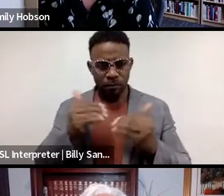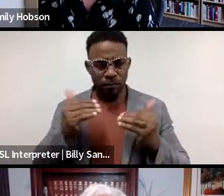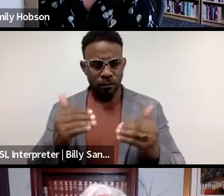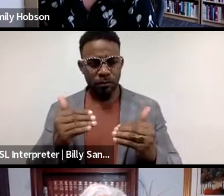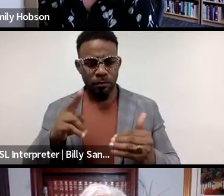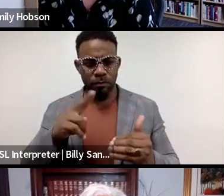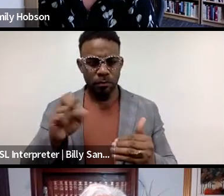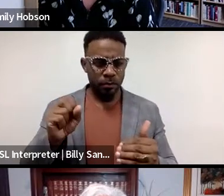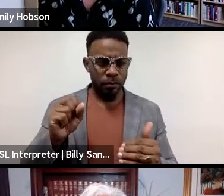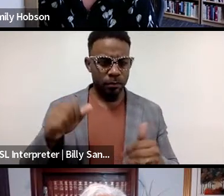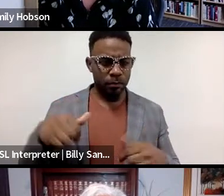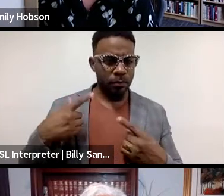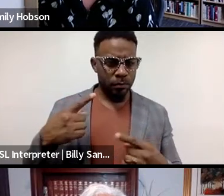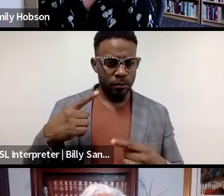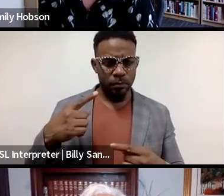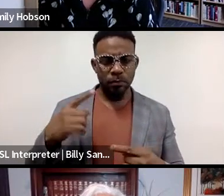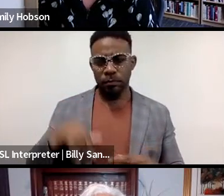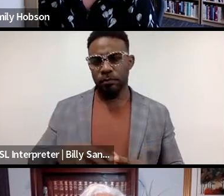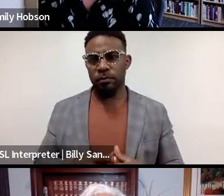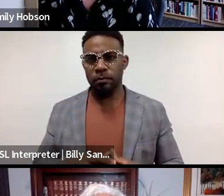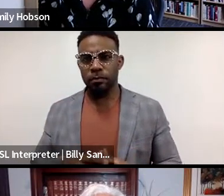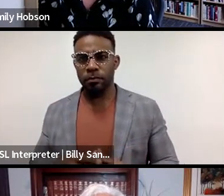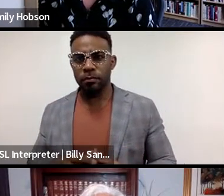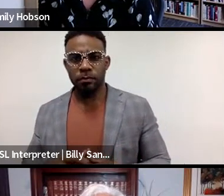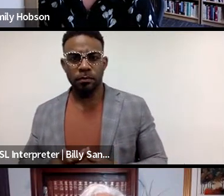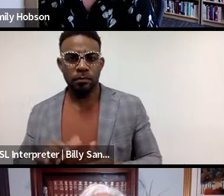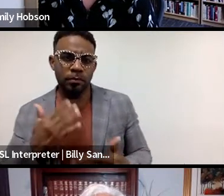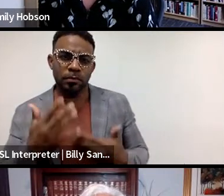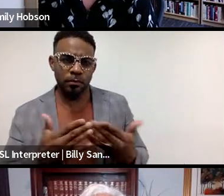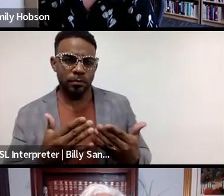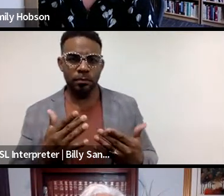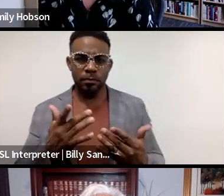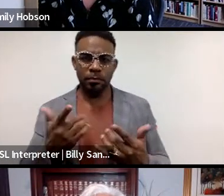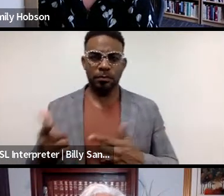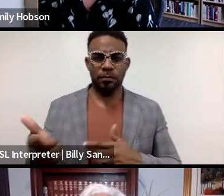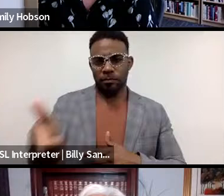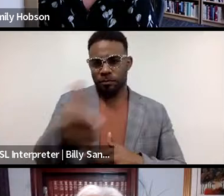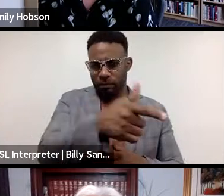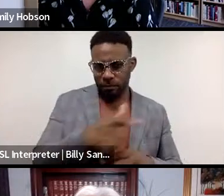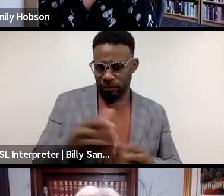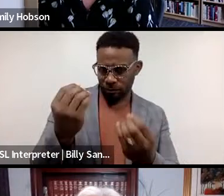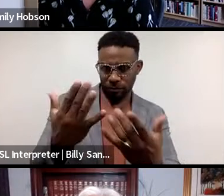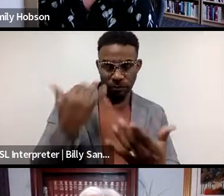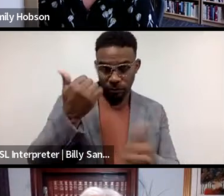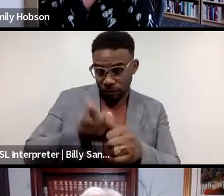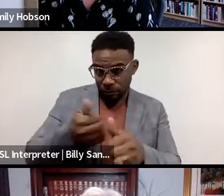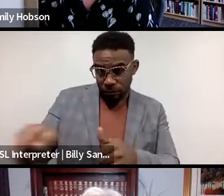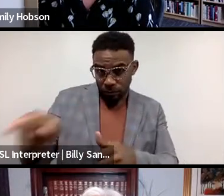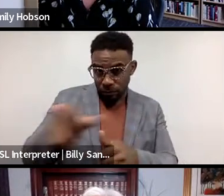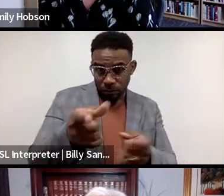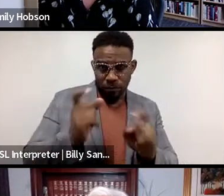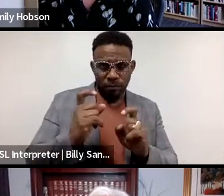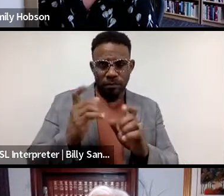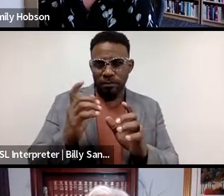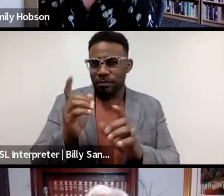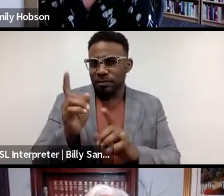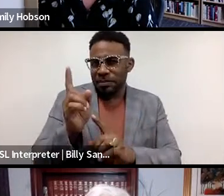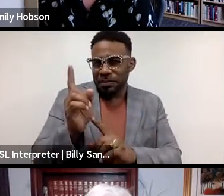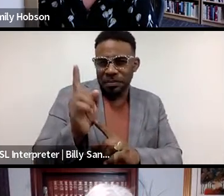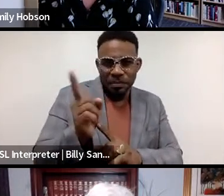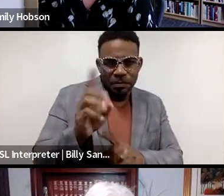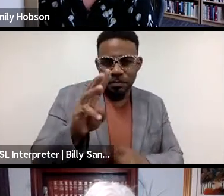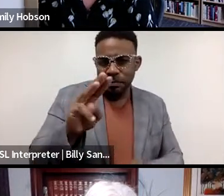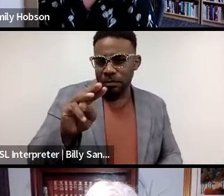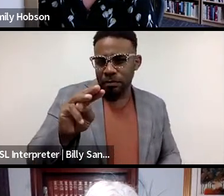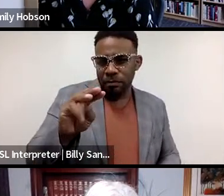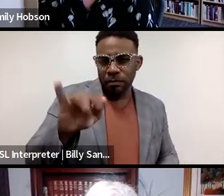United States since the civil rights movement. And this is kind of a lightning round. if each of you could give us one myth